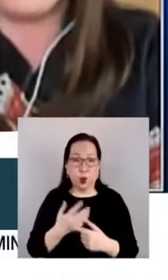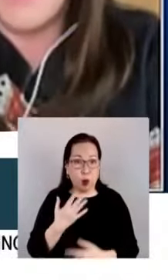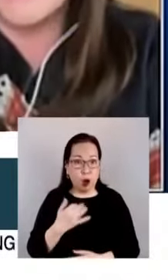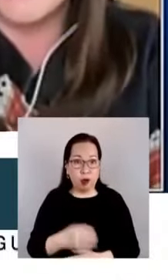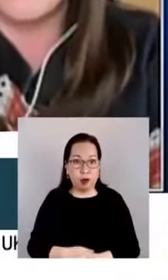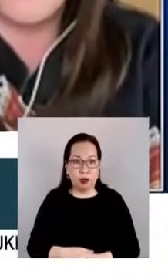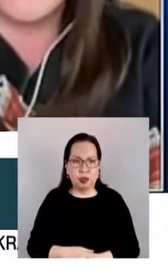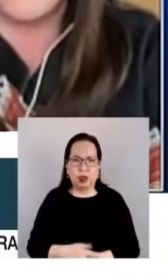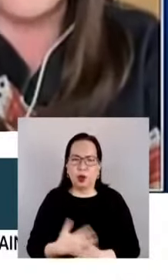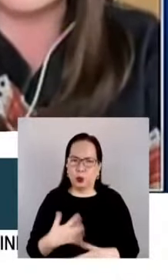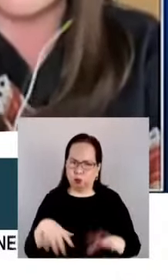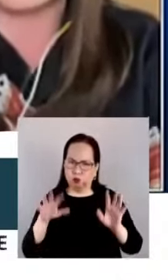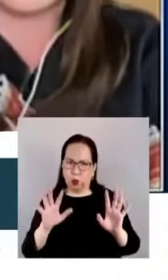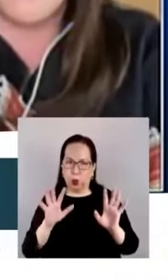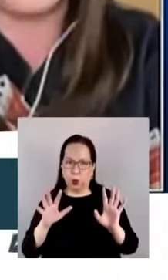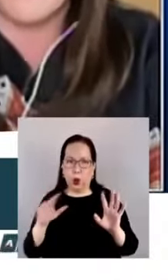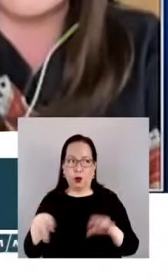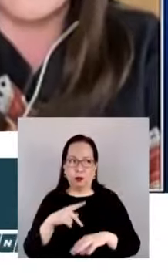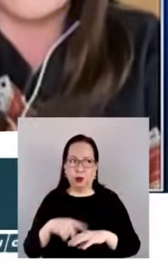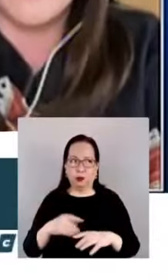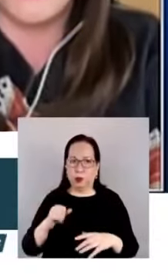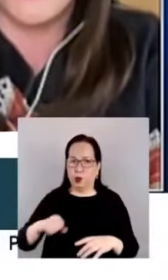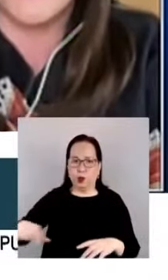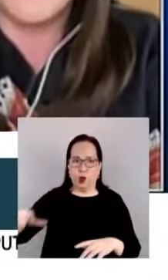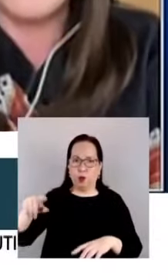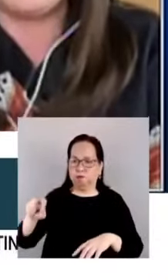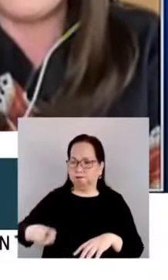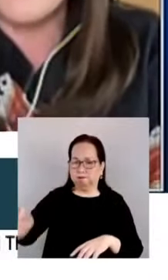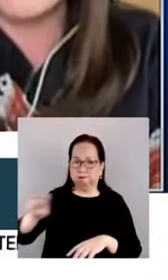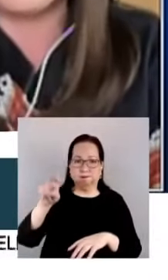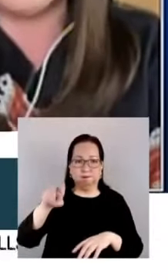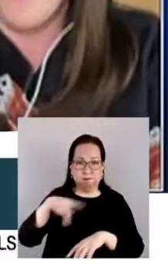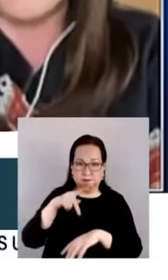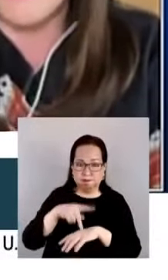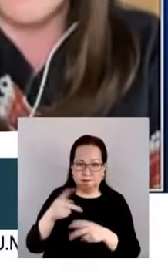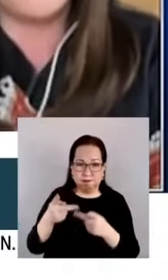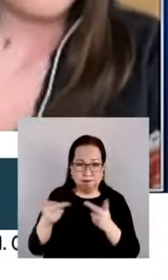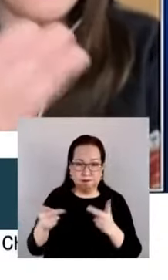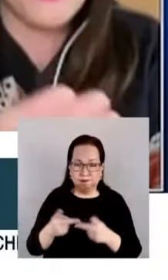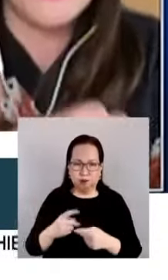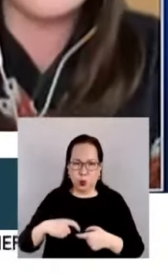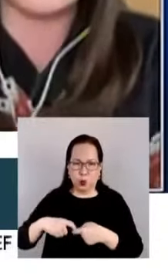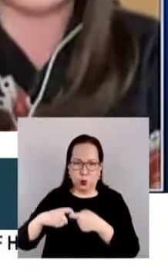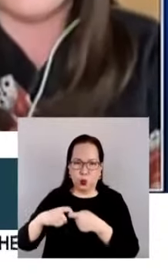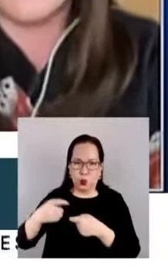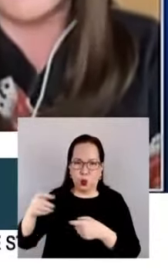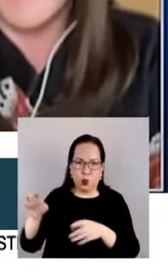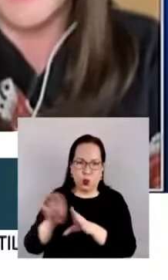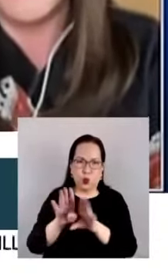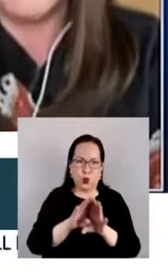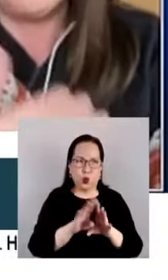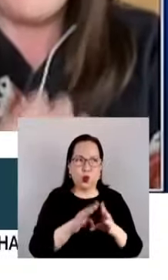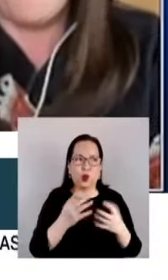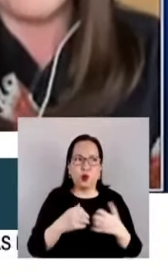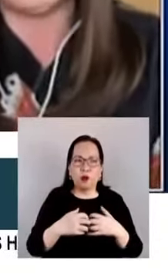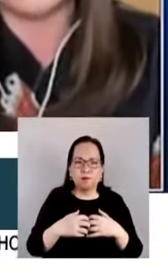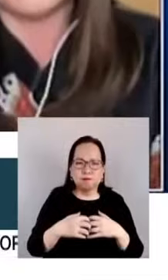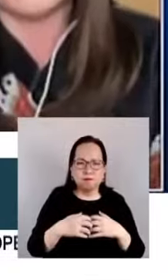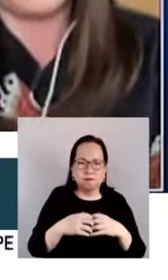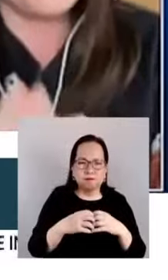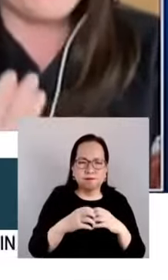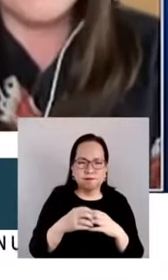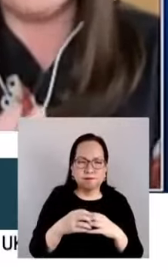very impressed that we closed our top tourist destination because we wanted yung regenerative tourism na. We